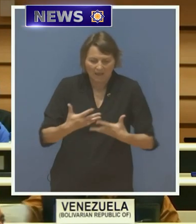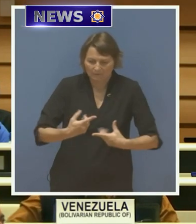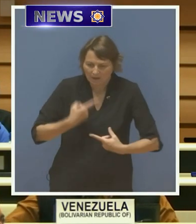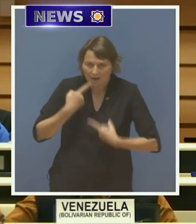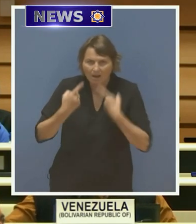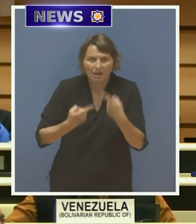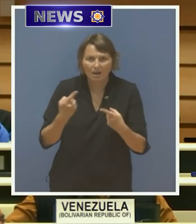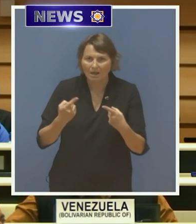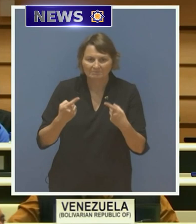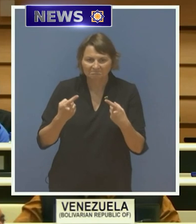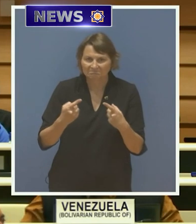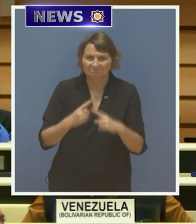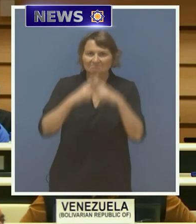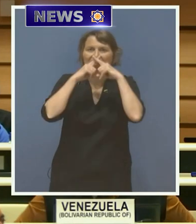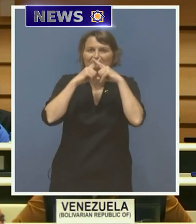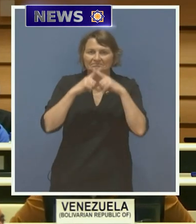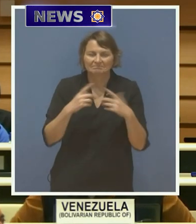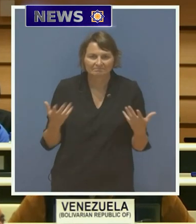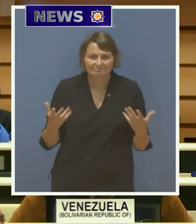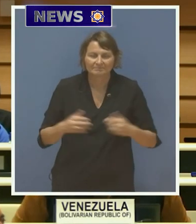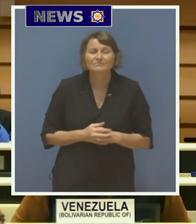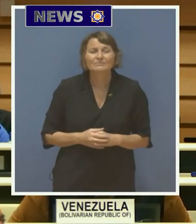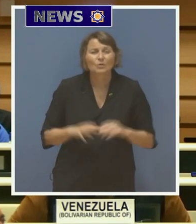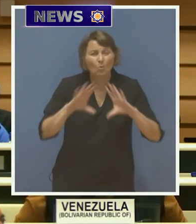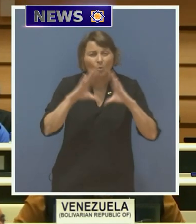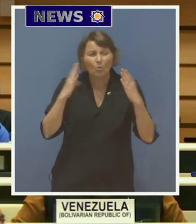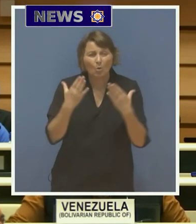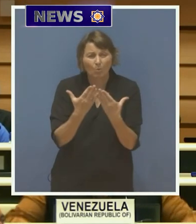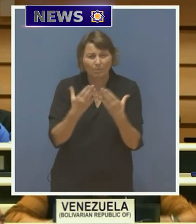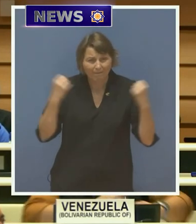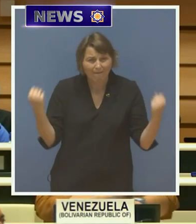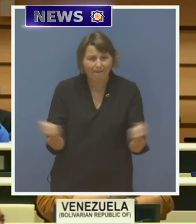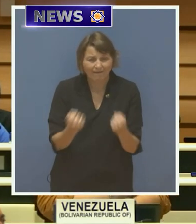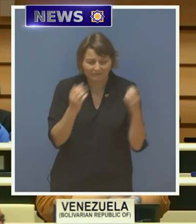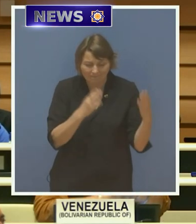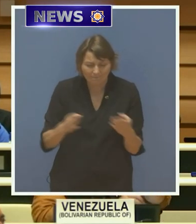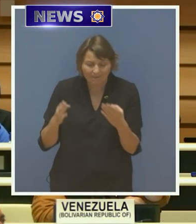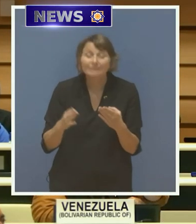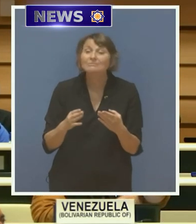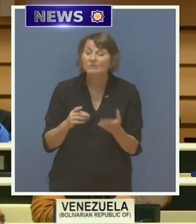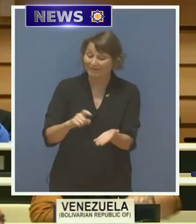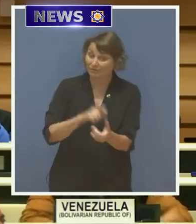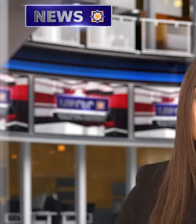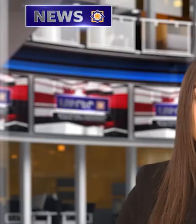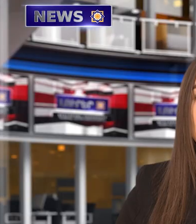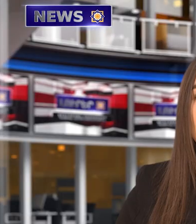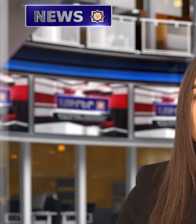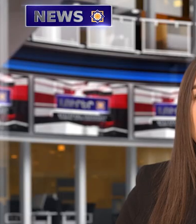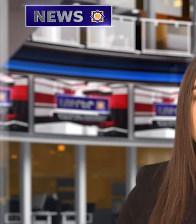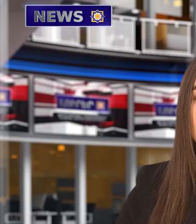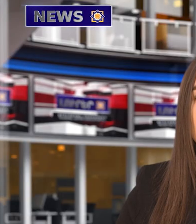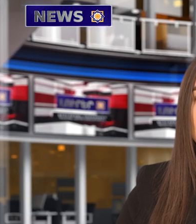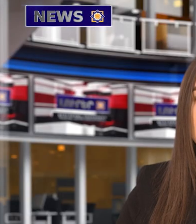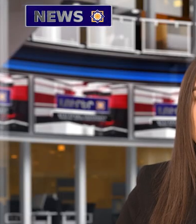language holder to translate the United Nations Declaration into their mother language. In this regard, we would also like to transmit to you